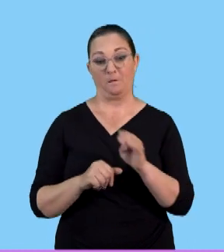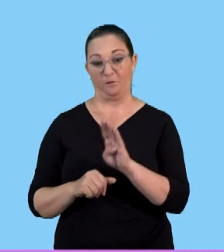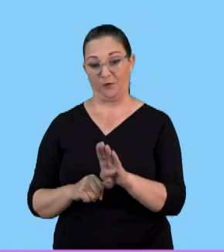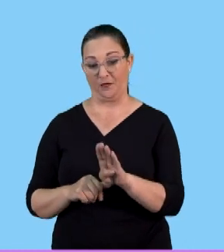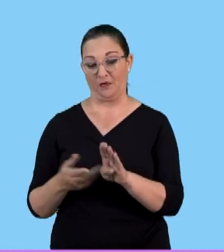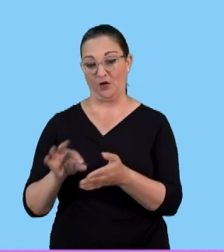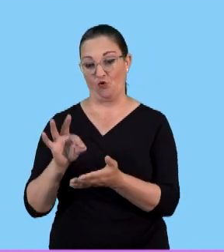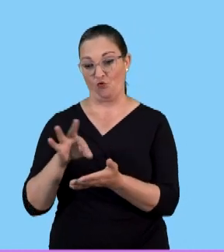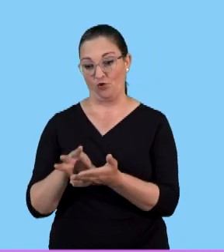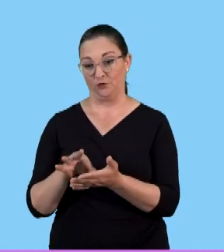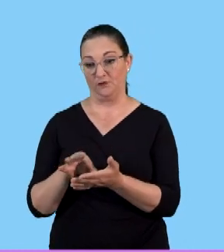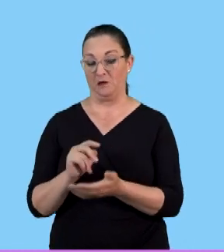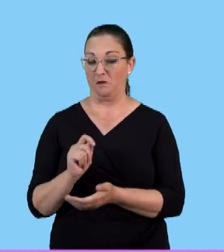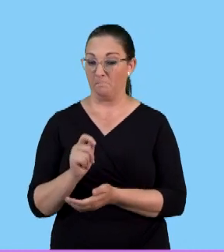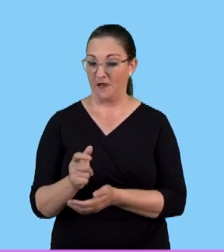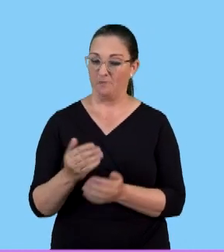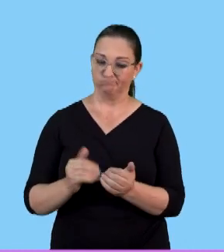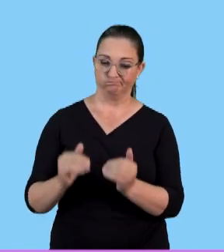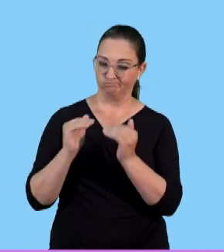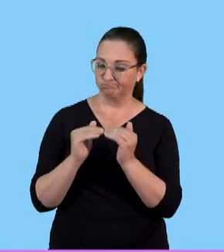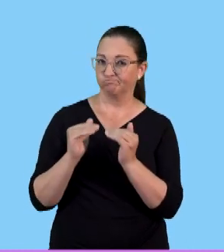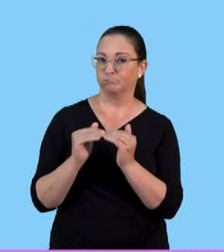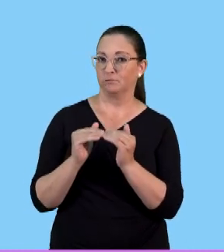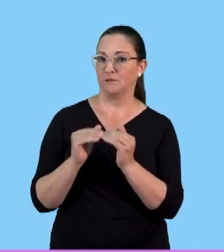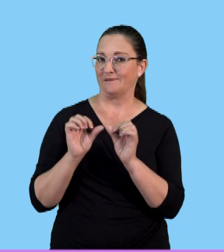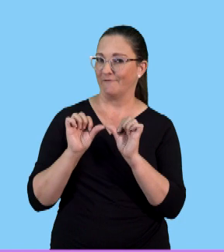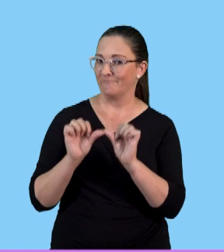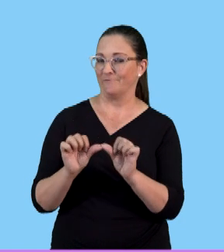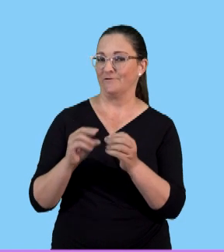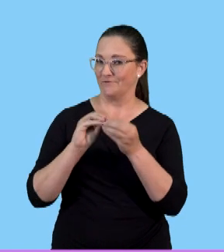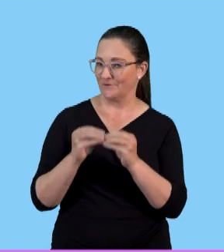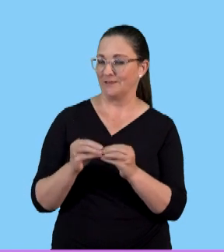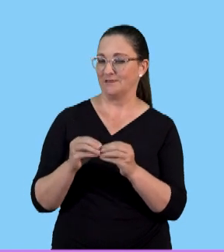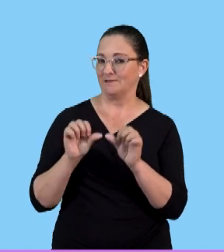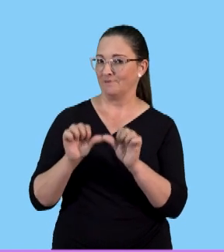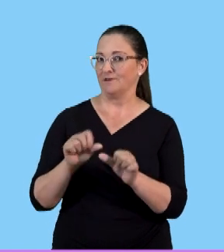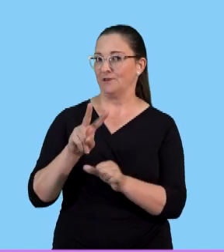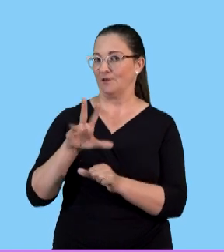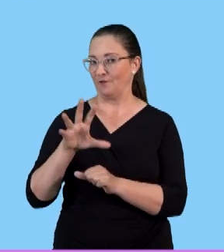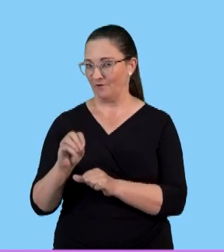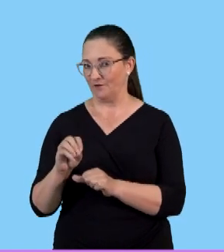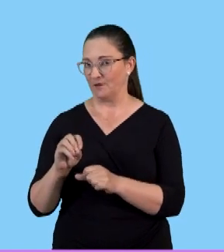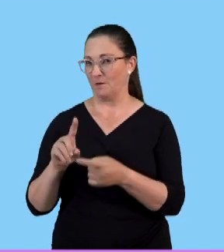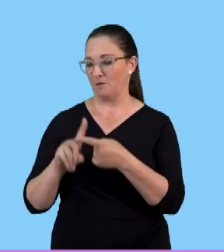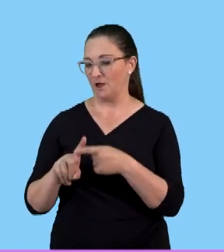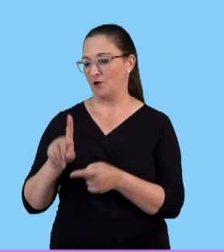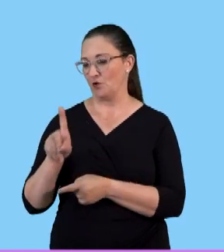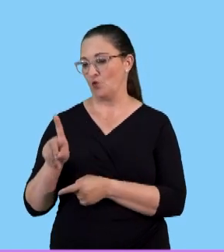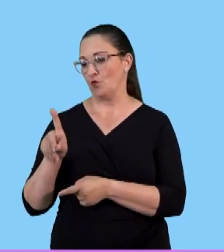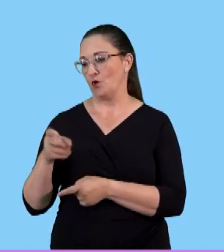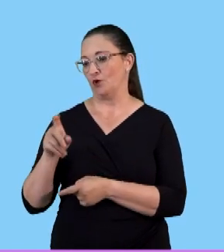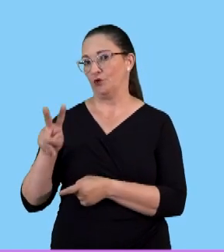a contract, whereby now she will pay a standard or a fixed fee of 250